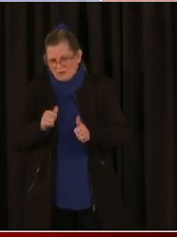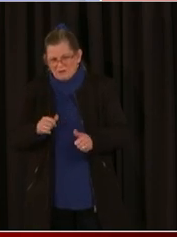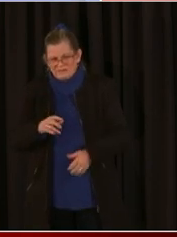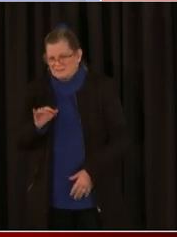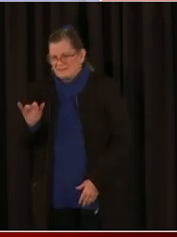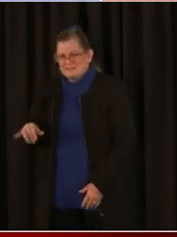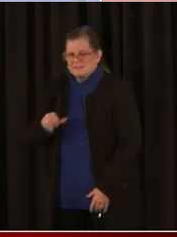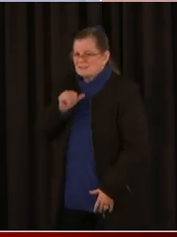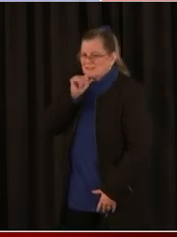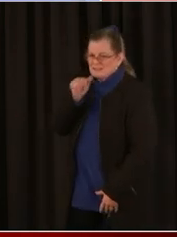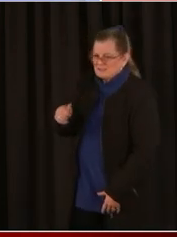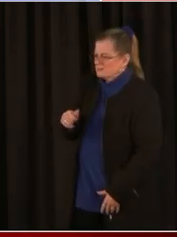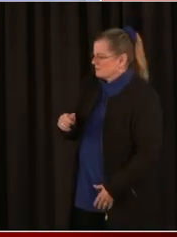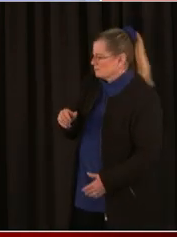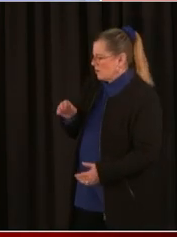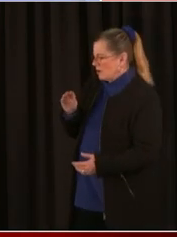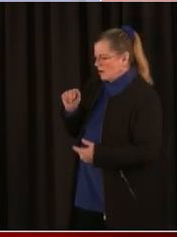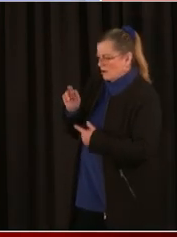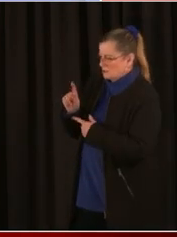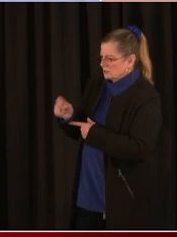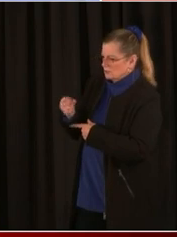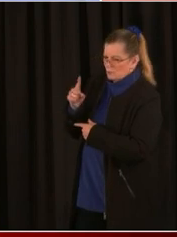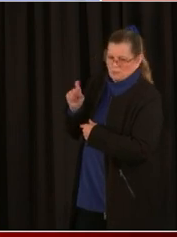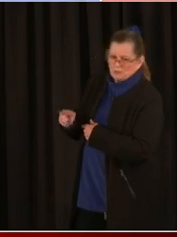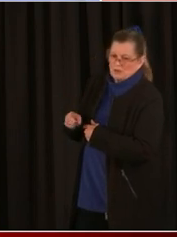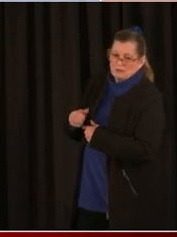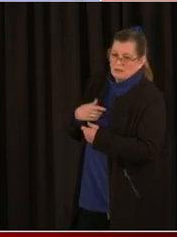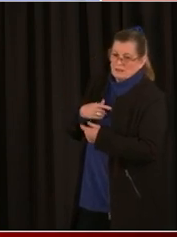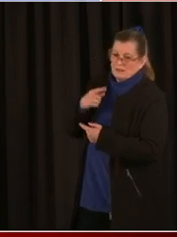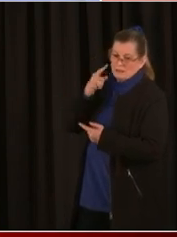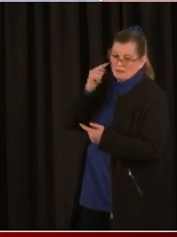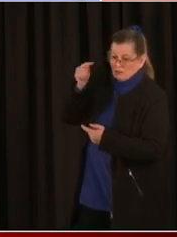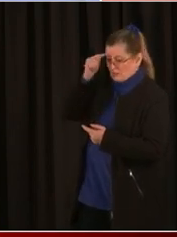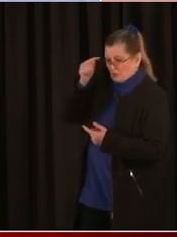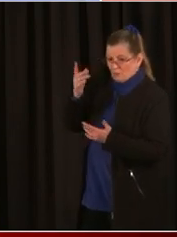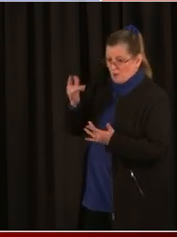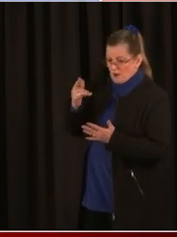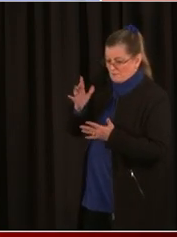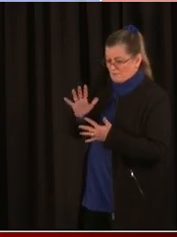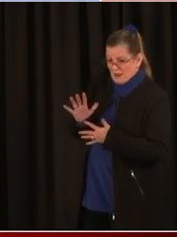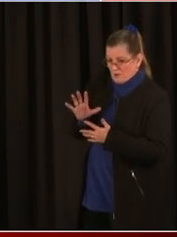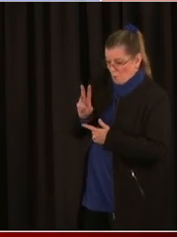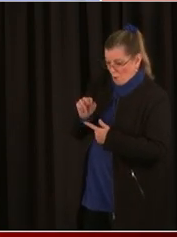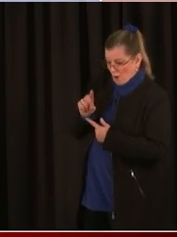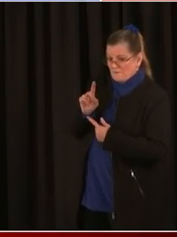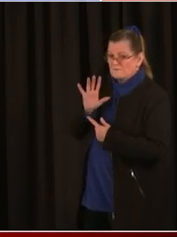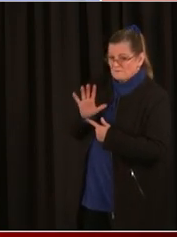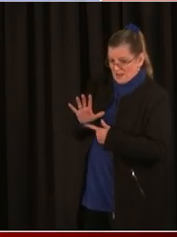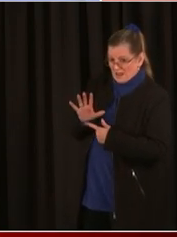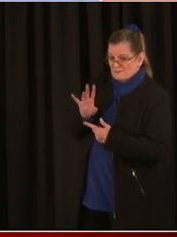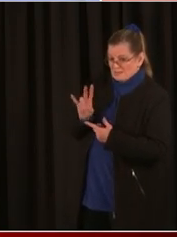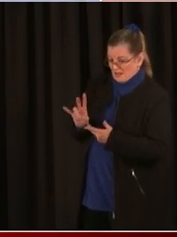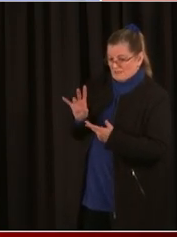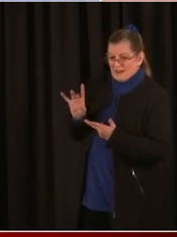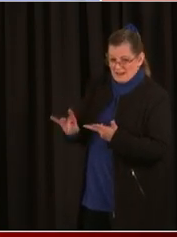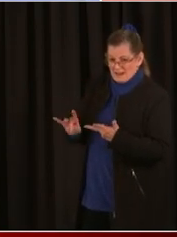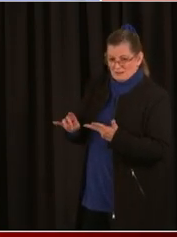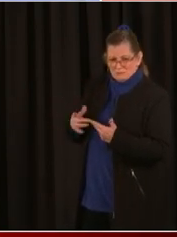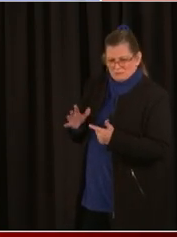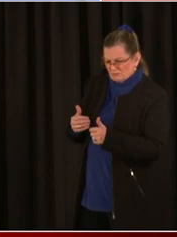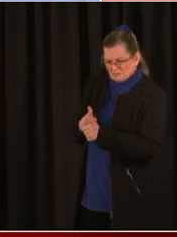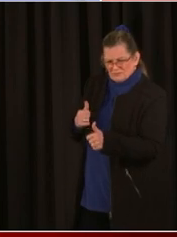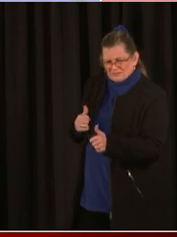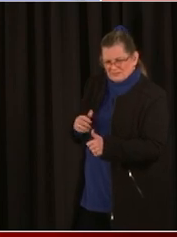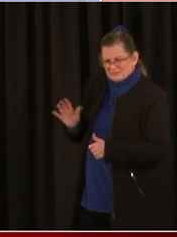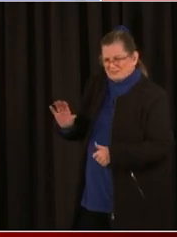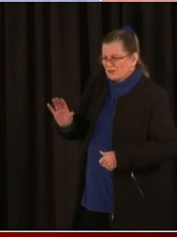And my question is, have you come to any conclusions or theories as to why these 3 wards are lagging behind? Well, you know, it's not lost on, you know,